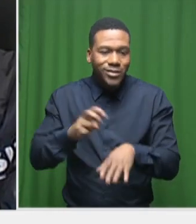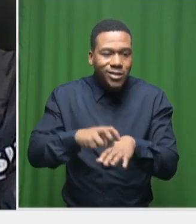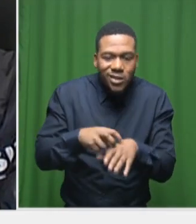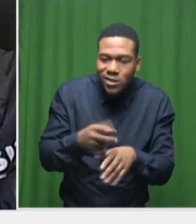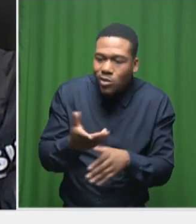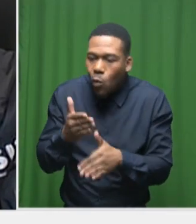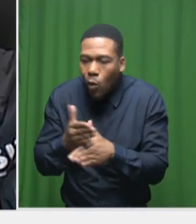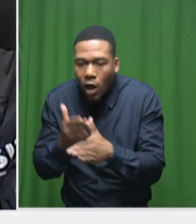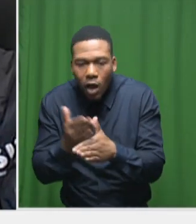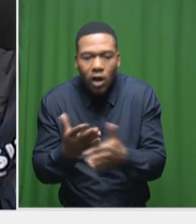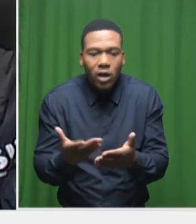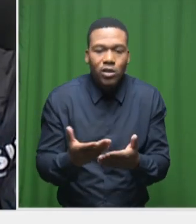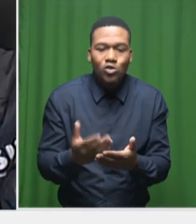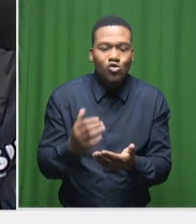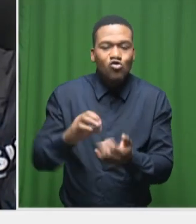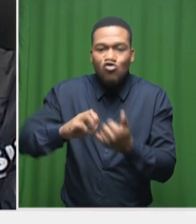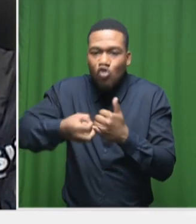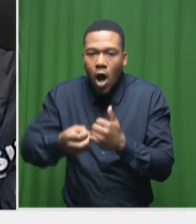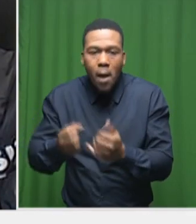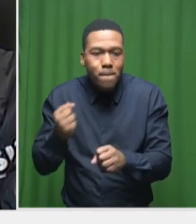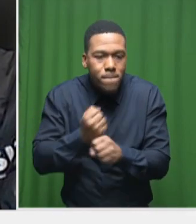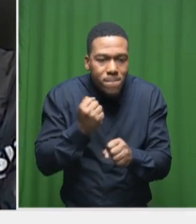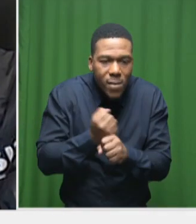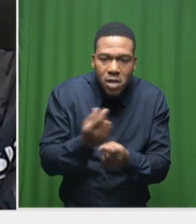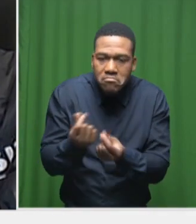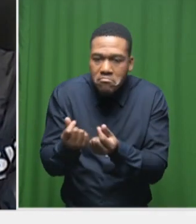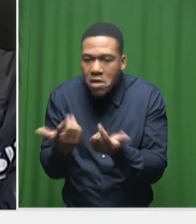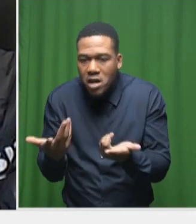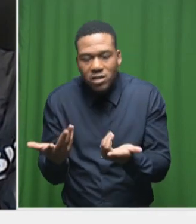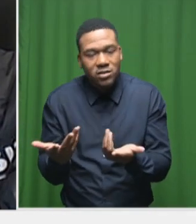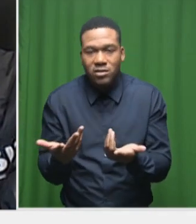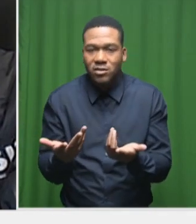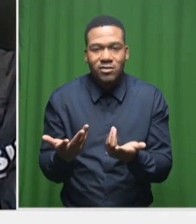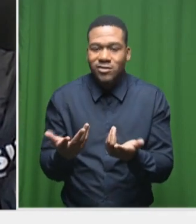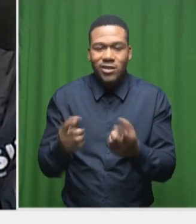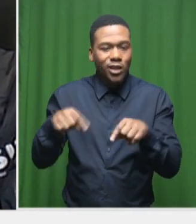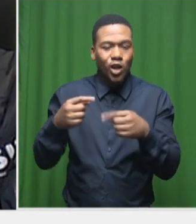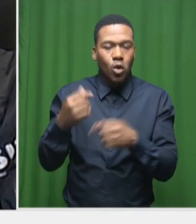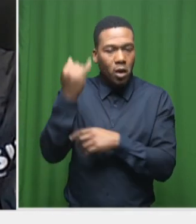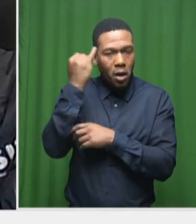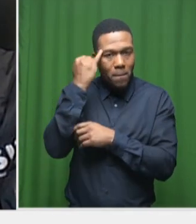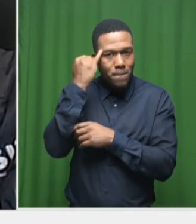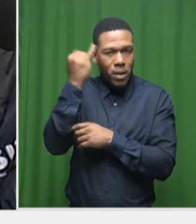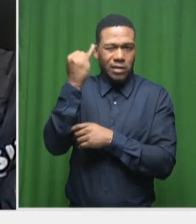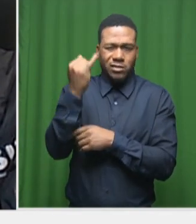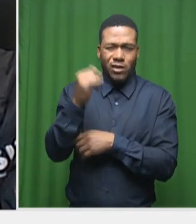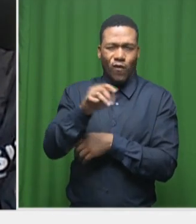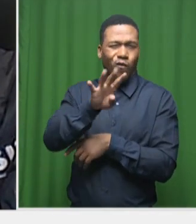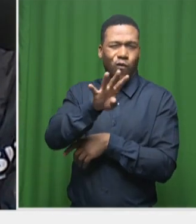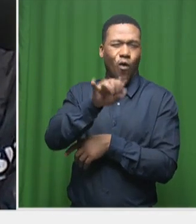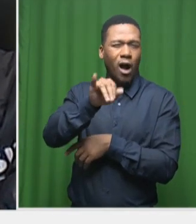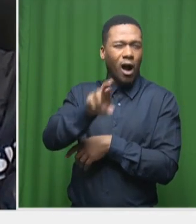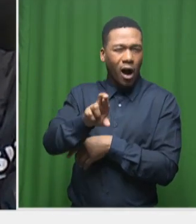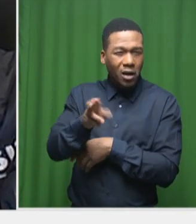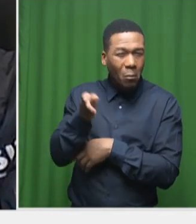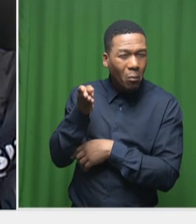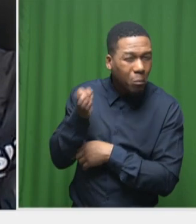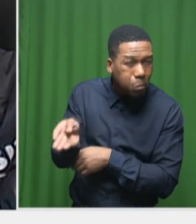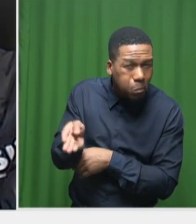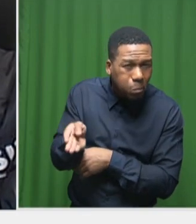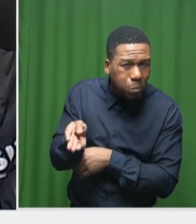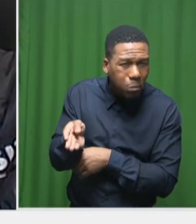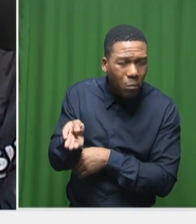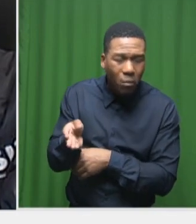try and make money. They can't even imagine that, 4IR exists.